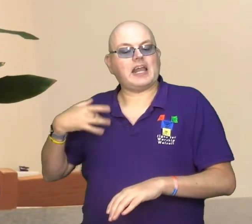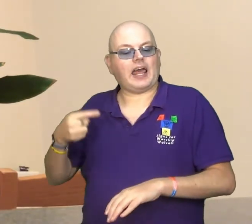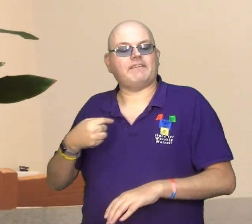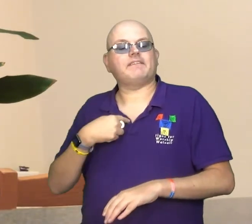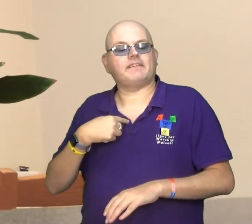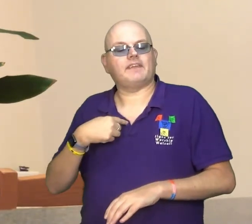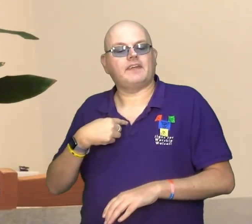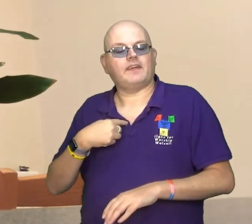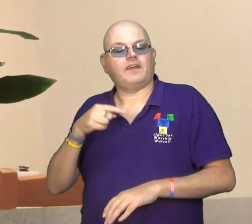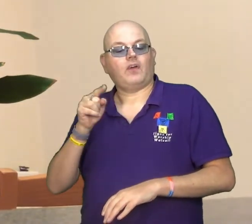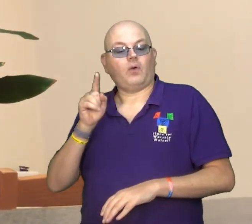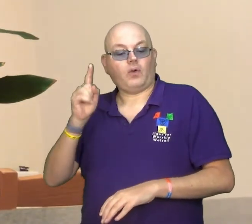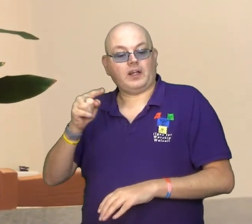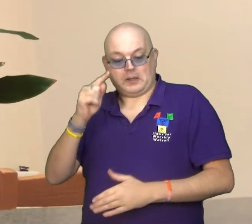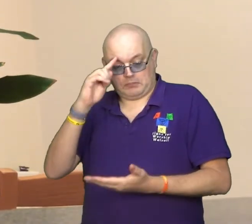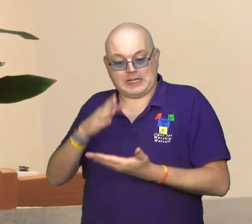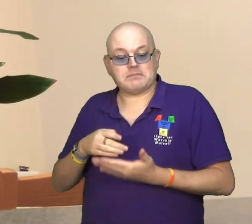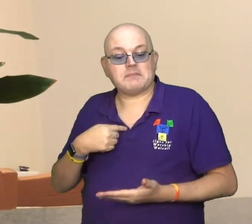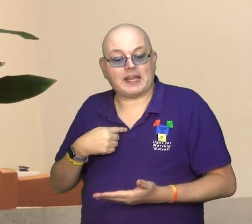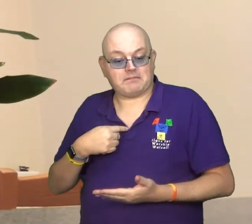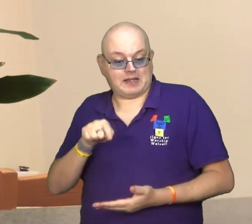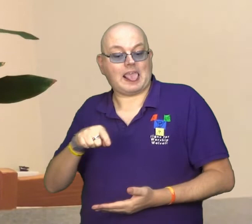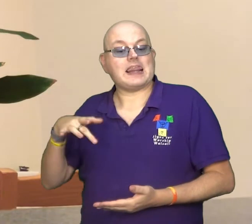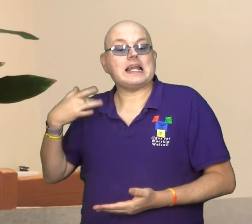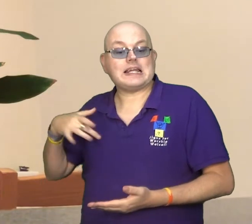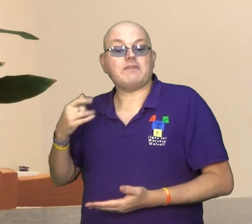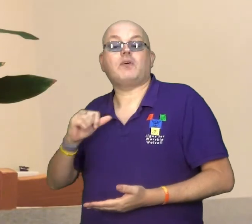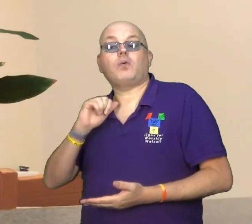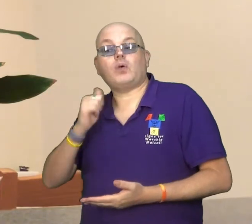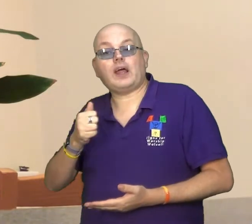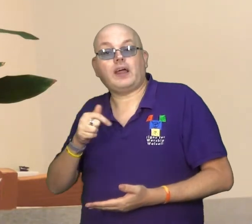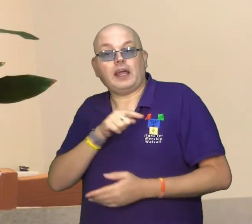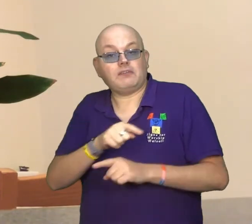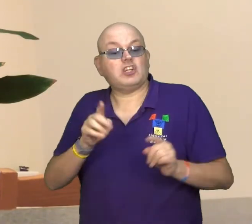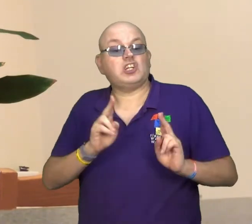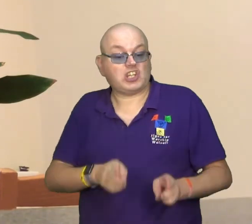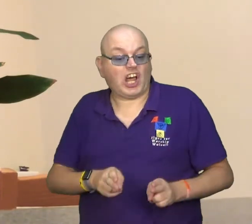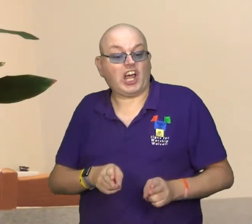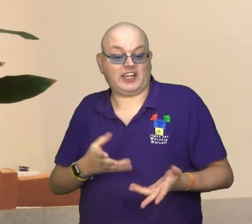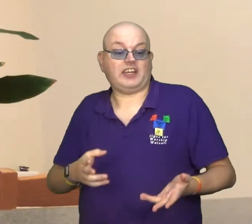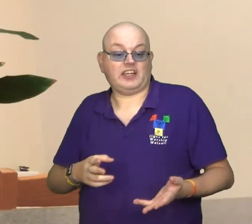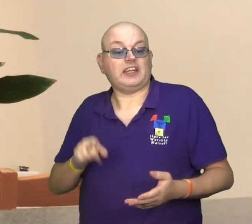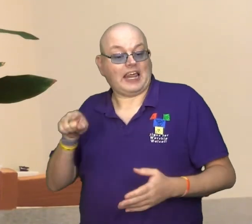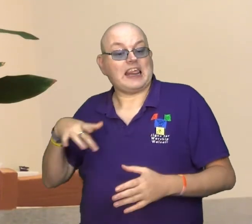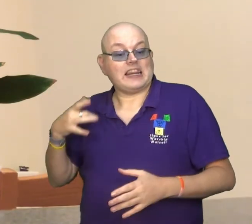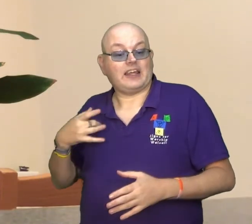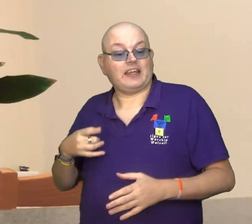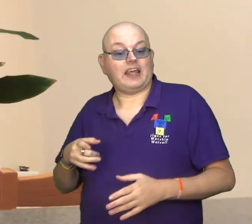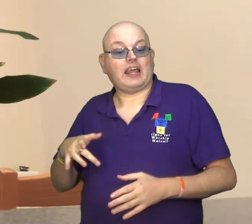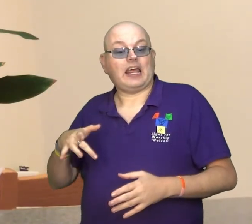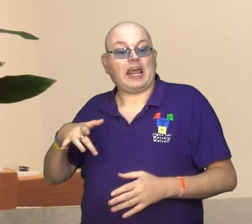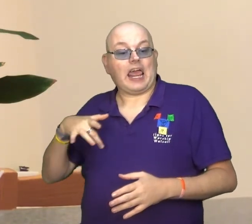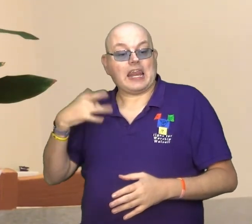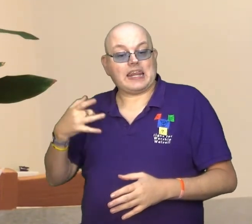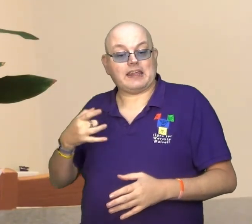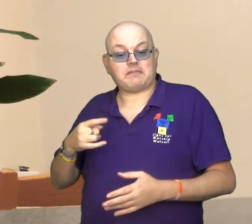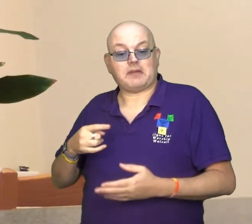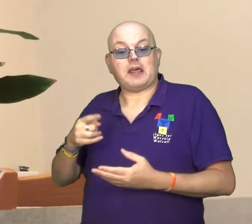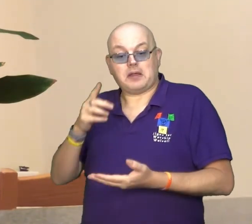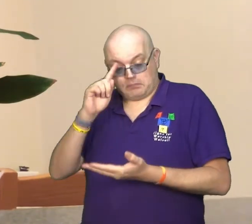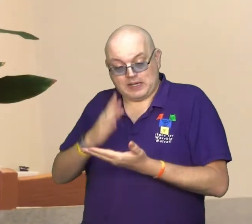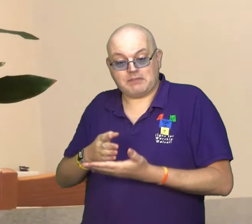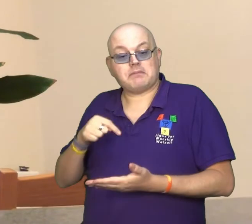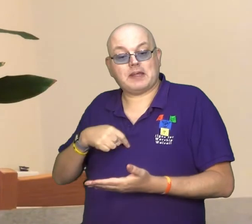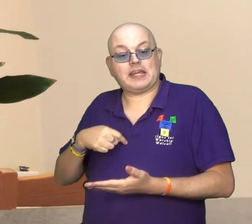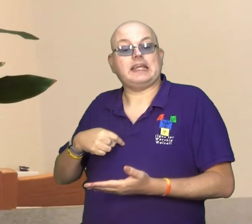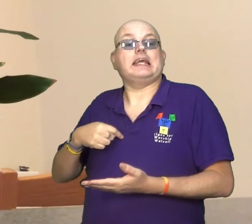and the life. The one who believes in me will live, even though they die. And whoever lives by believing